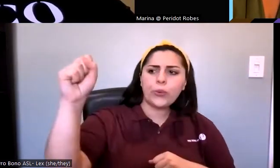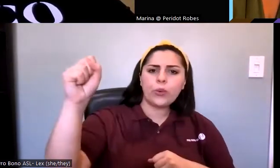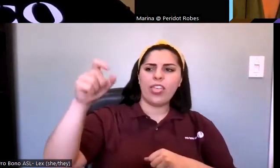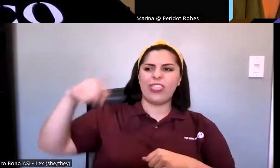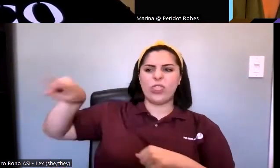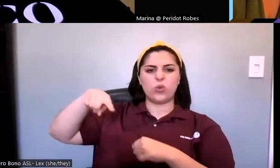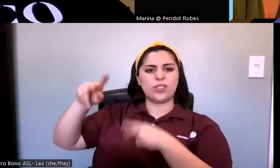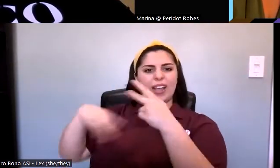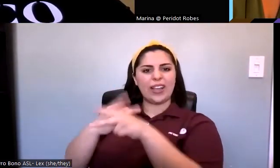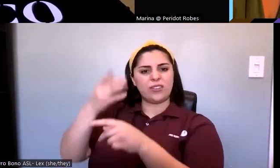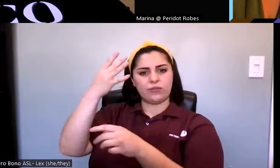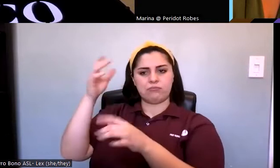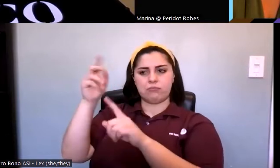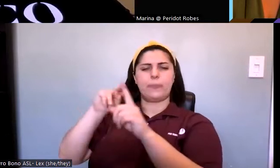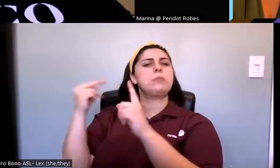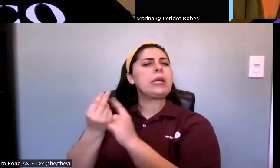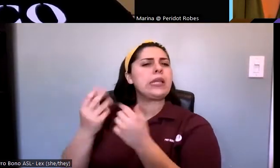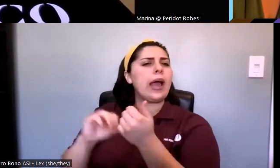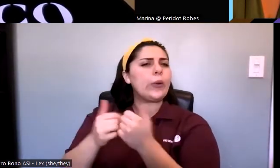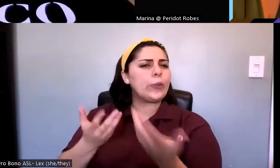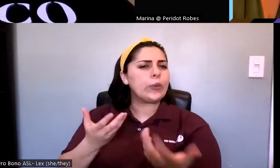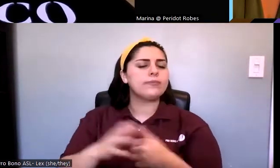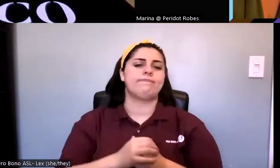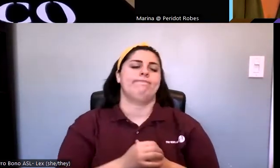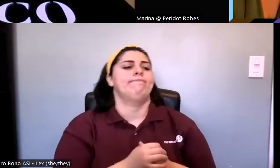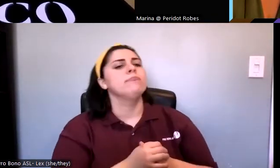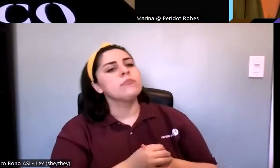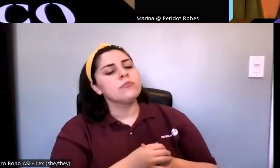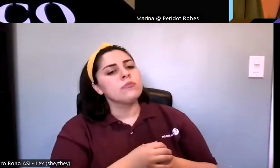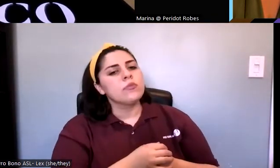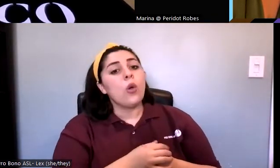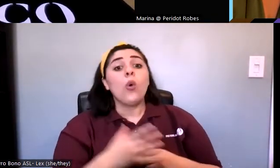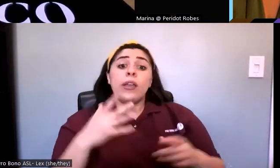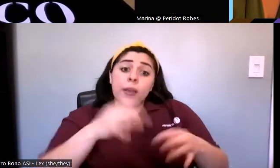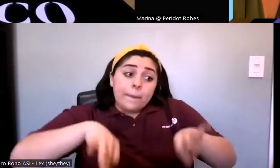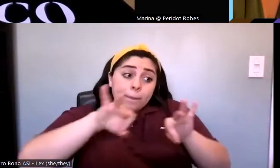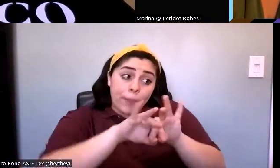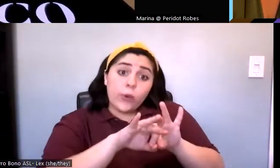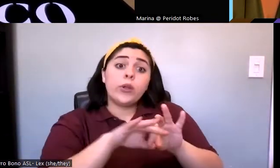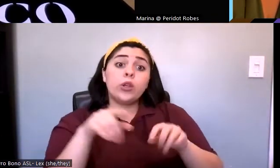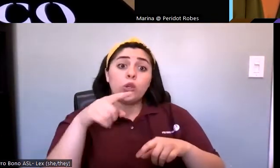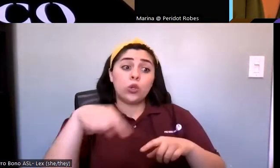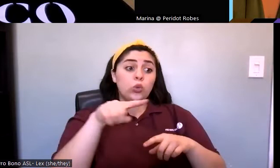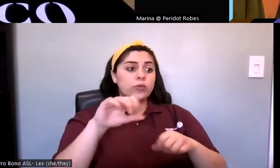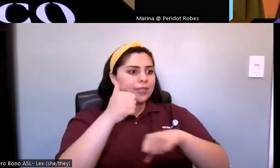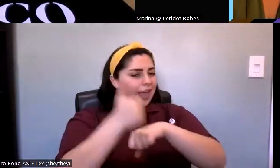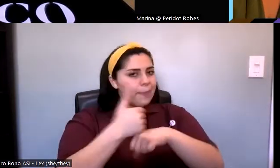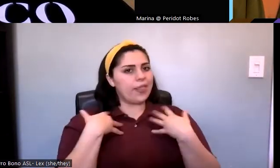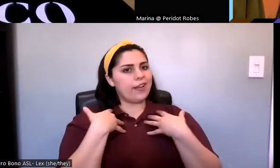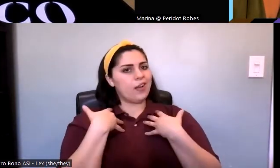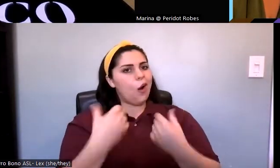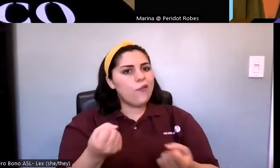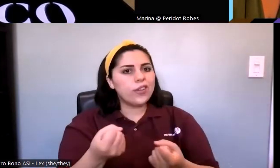themselves in their life, it's important for them to feel safe and comfortable and worthy. Okay. It takes that base of confidence to be able to move